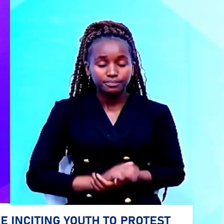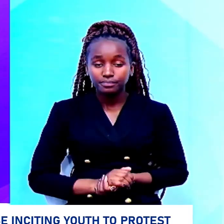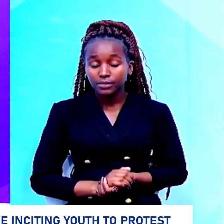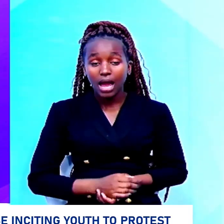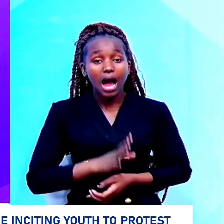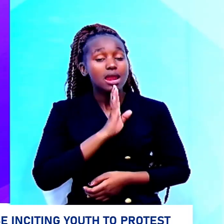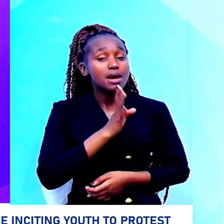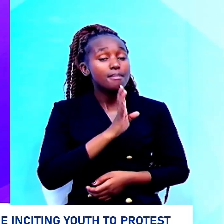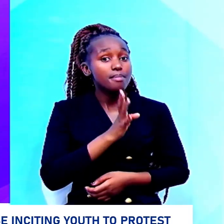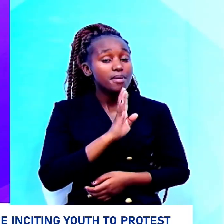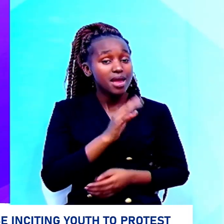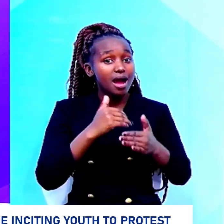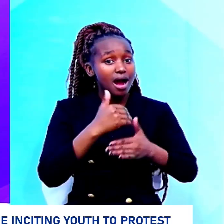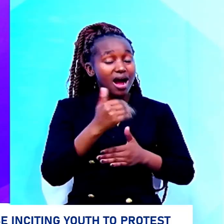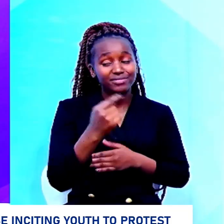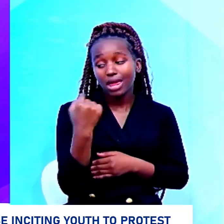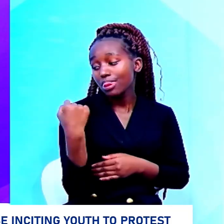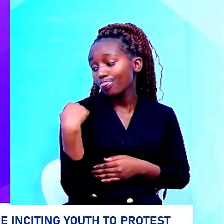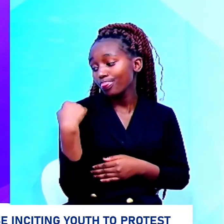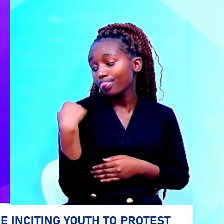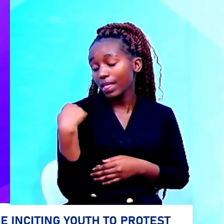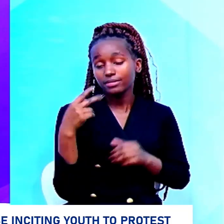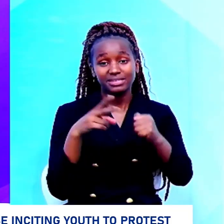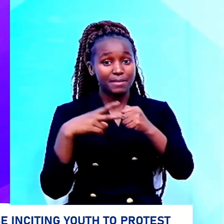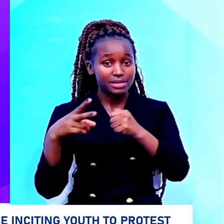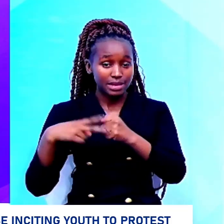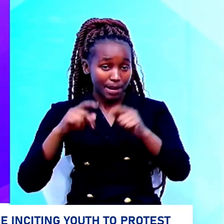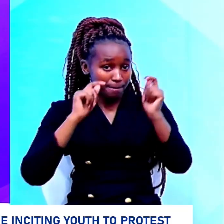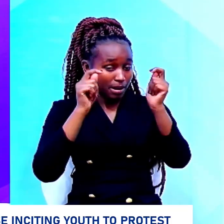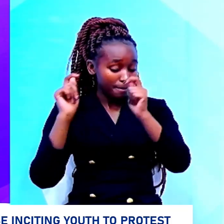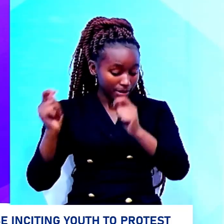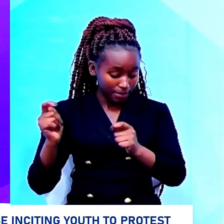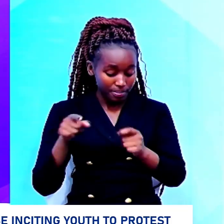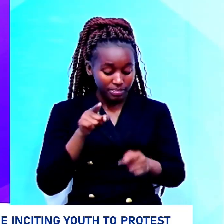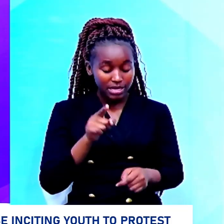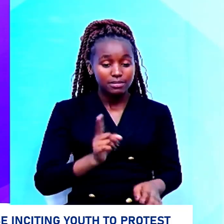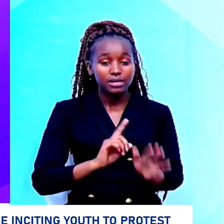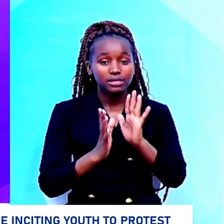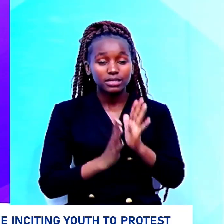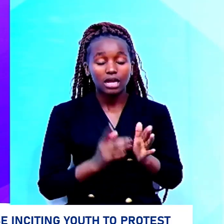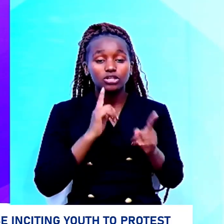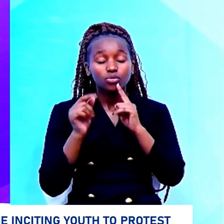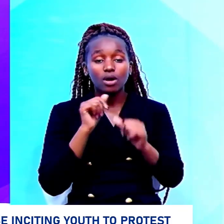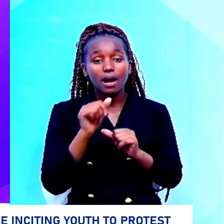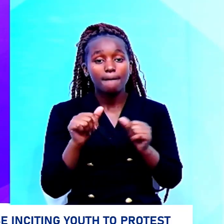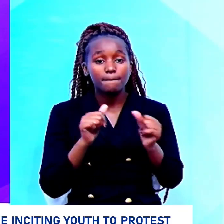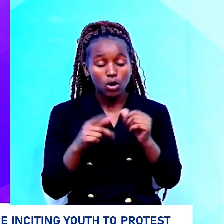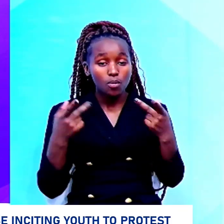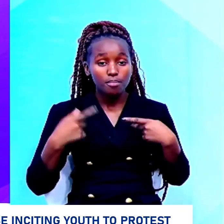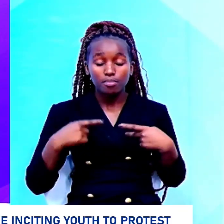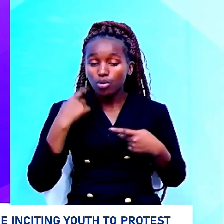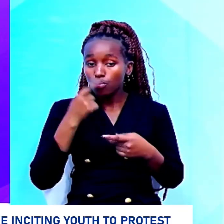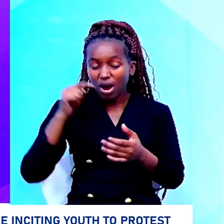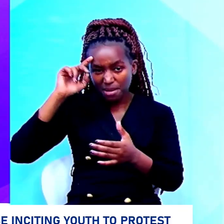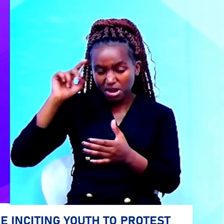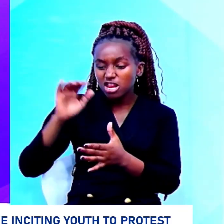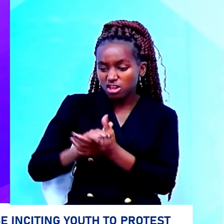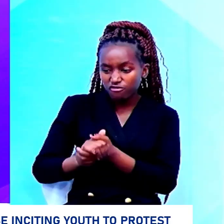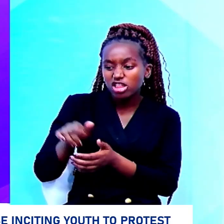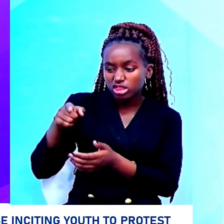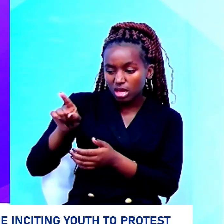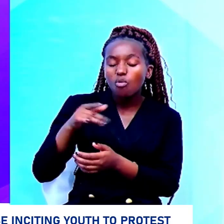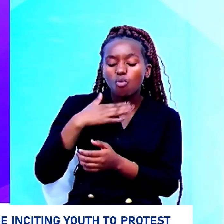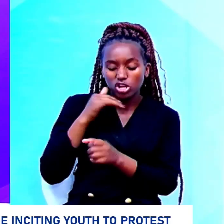the recent wave of demonstrations, Minister Ruku criticized those he believes are manipulating